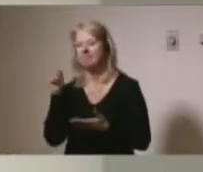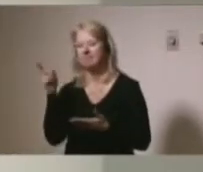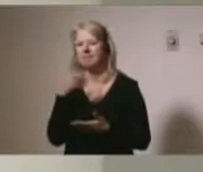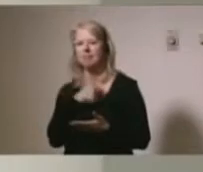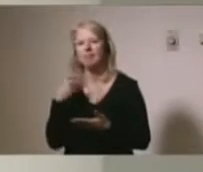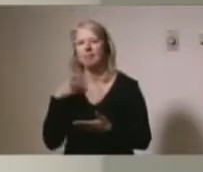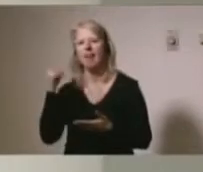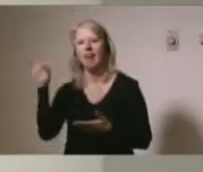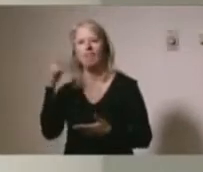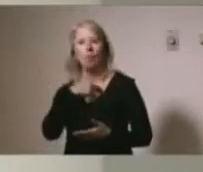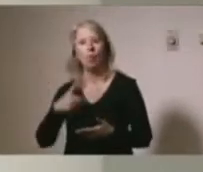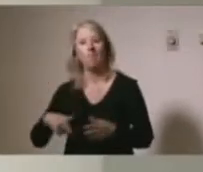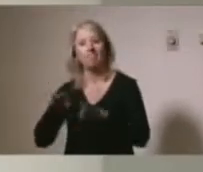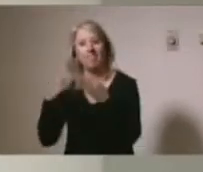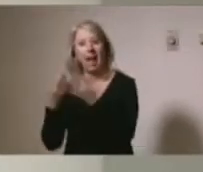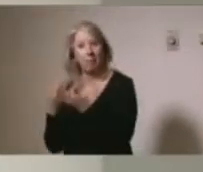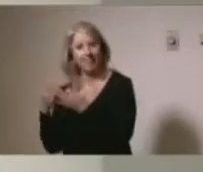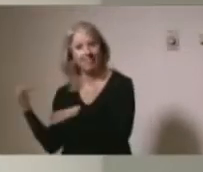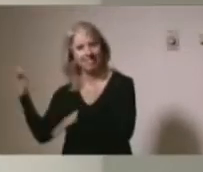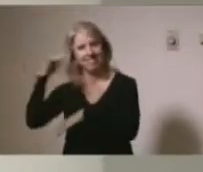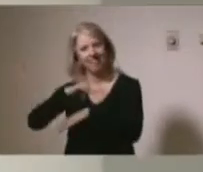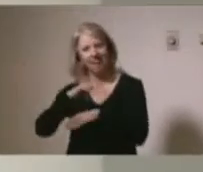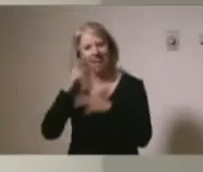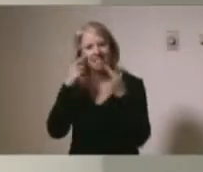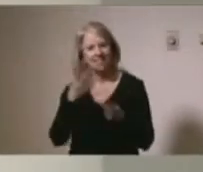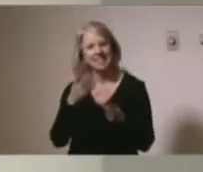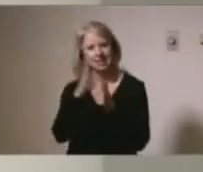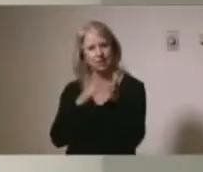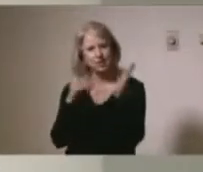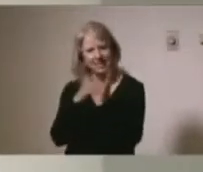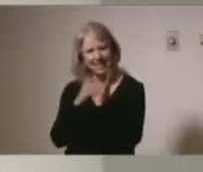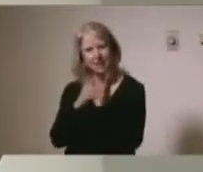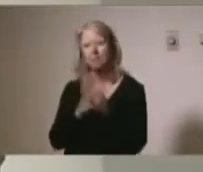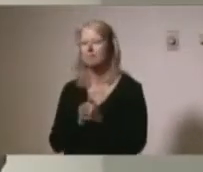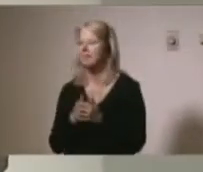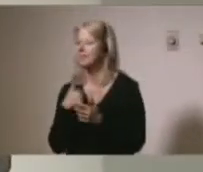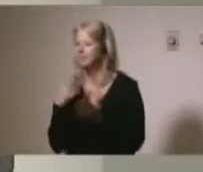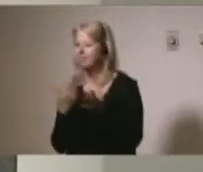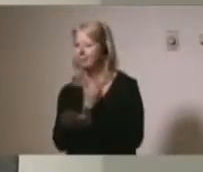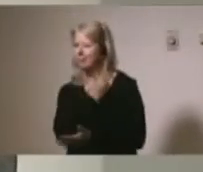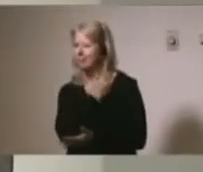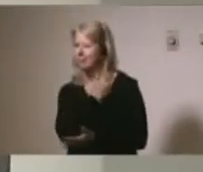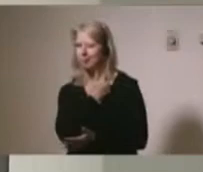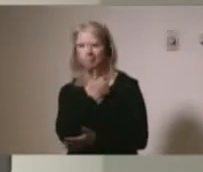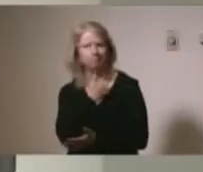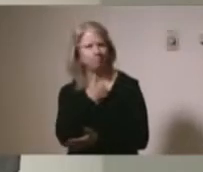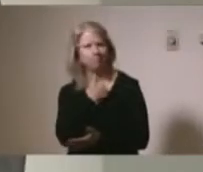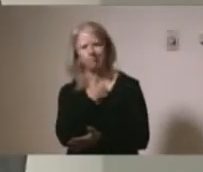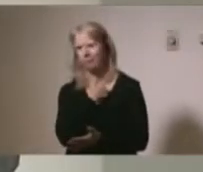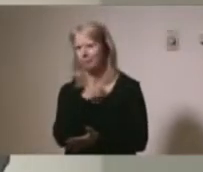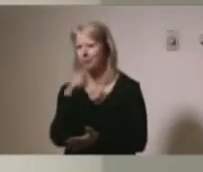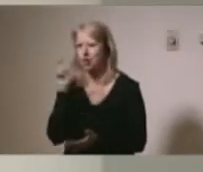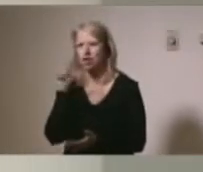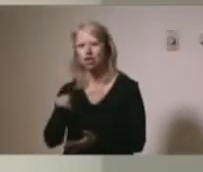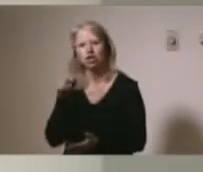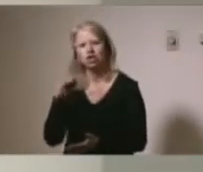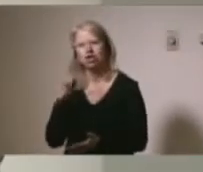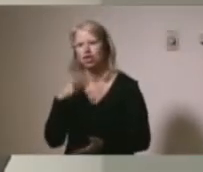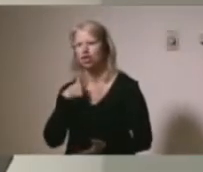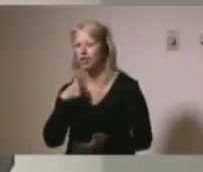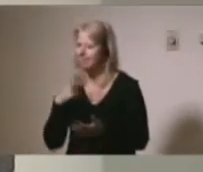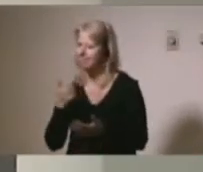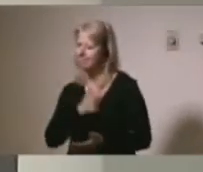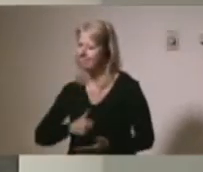family came to New Zealand. And I think we lost the opportunity to officially apologise to the